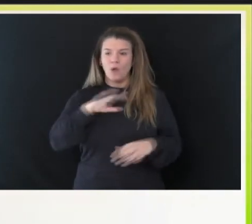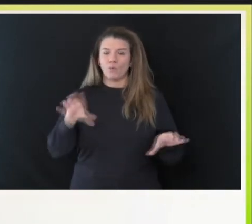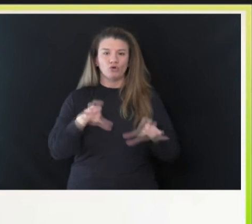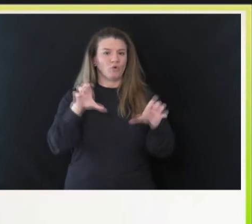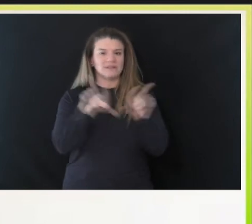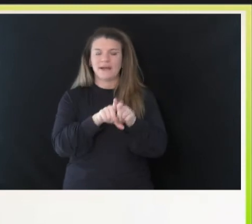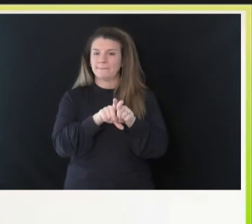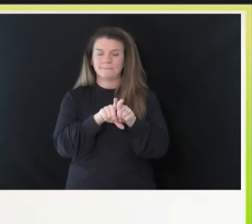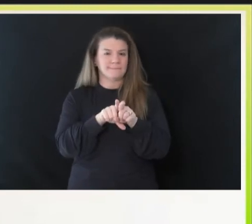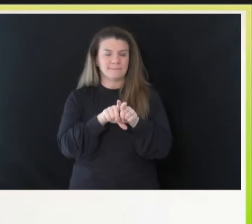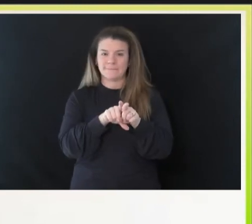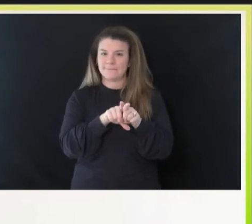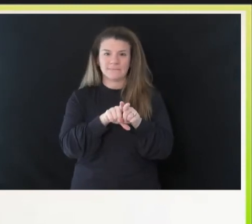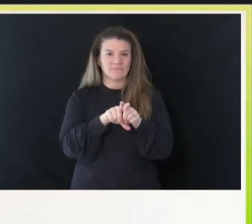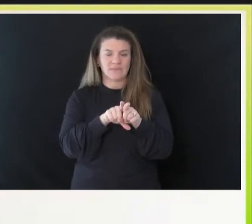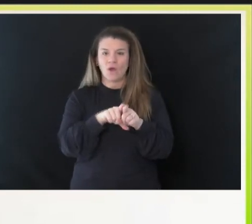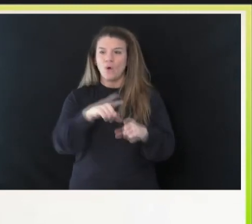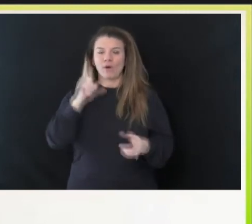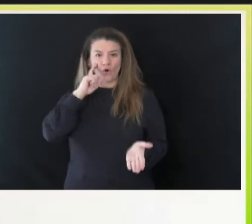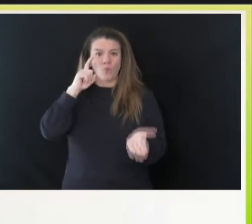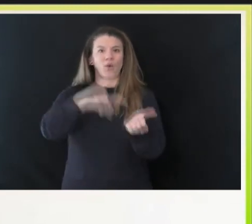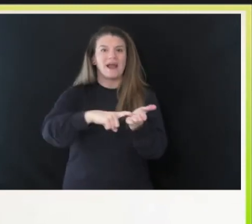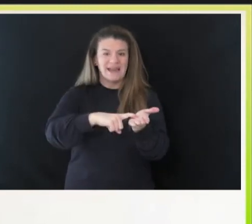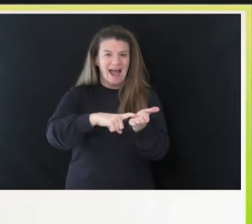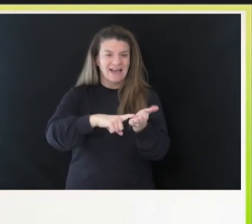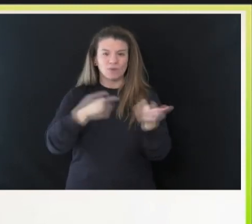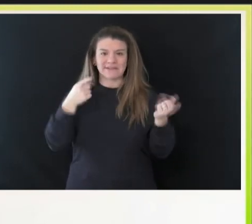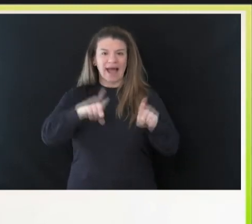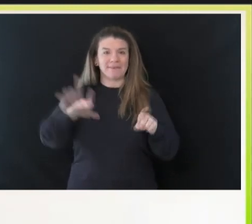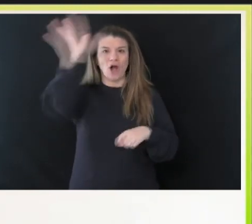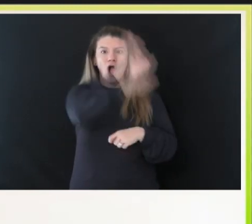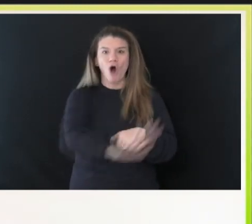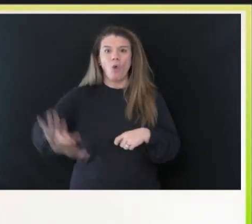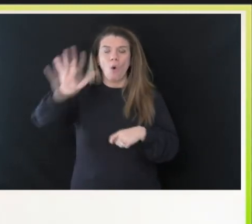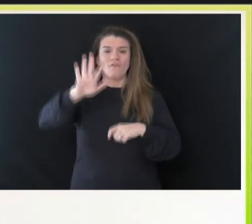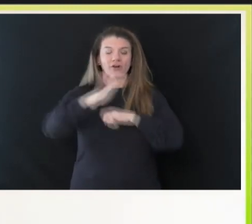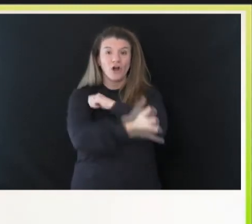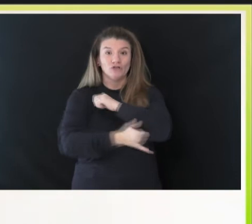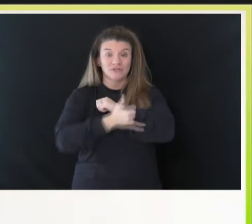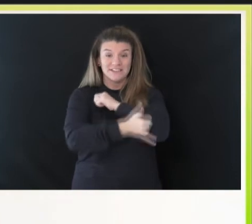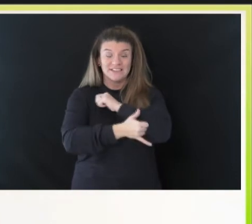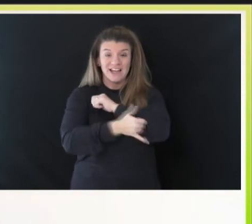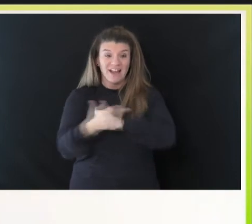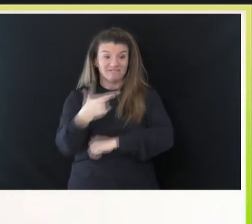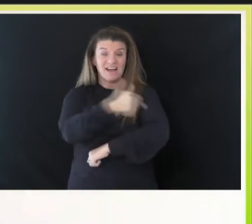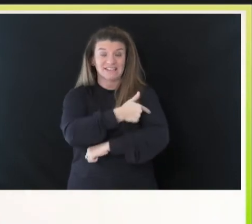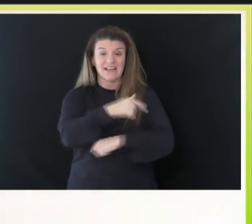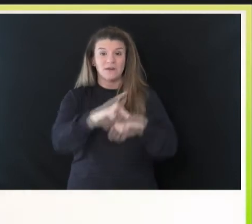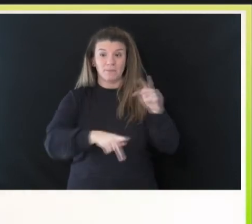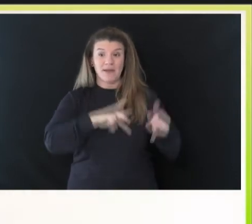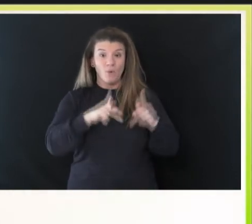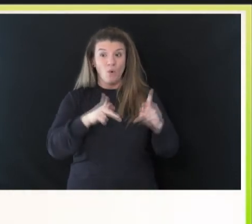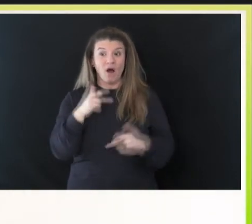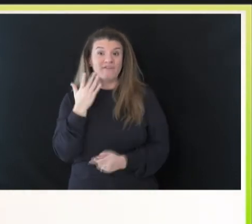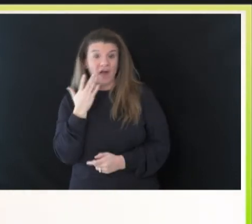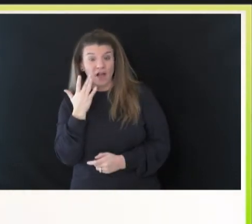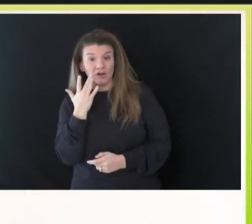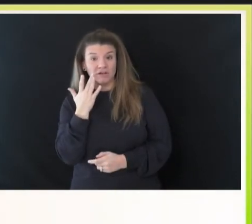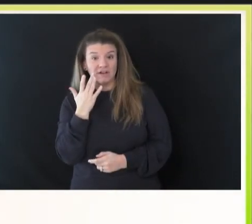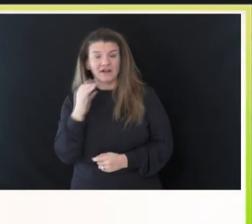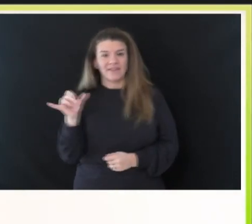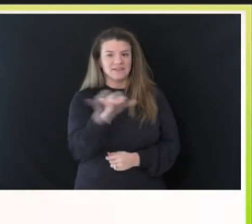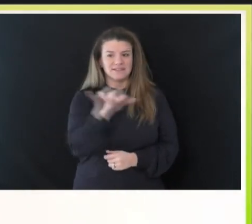way recognized across the country as vaccinating people of color as we are for the